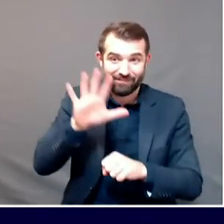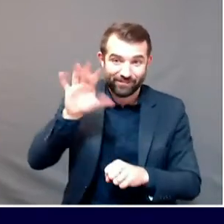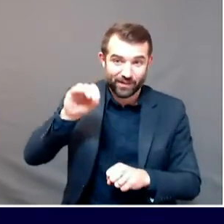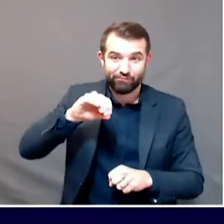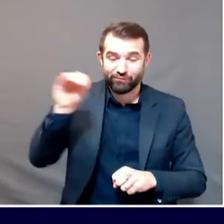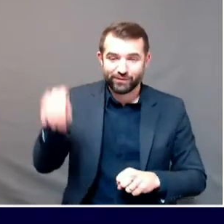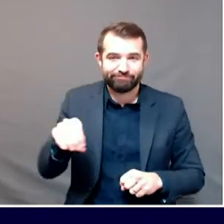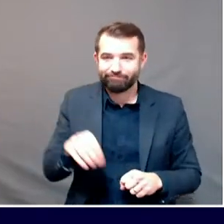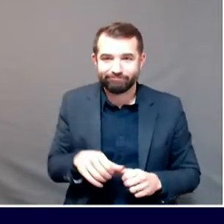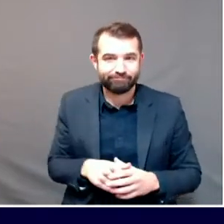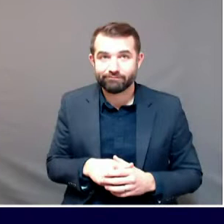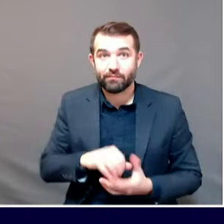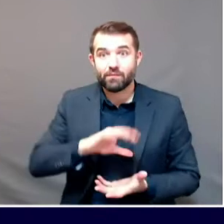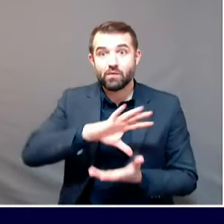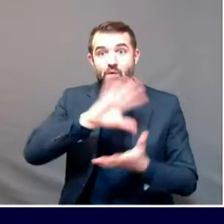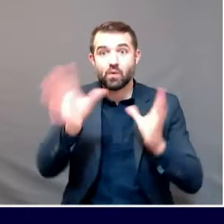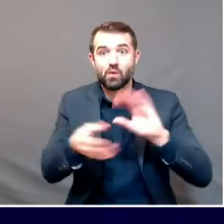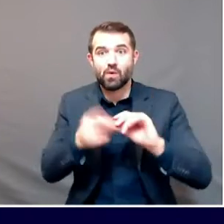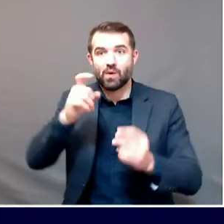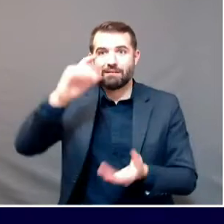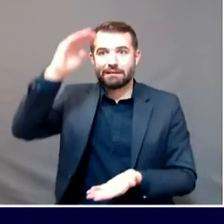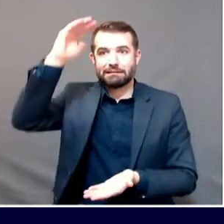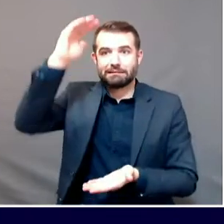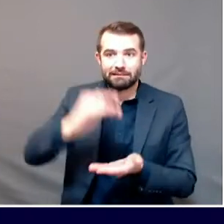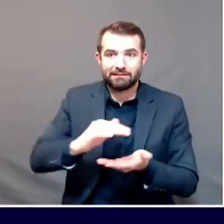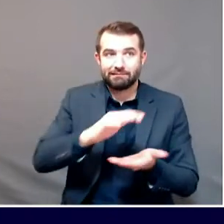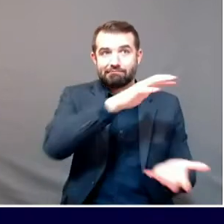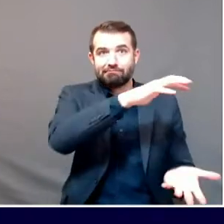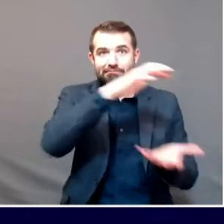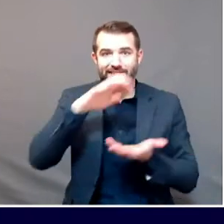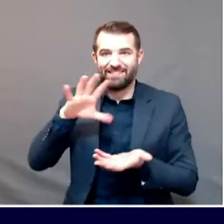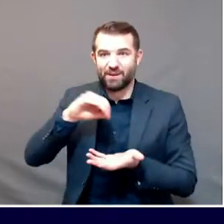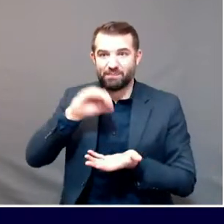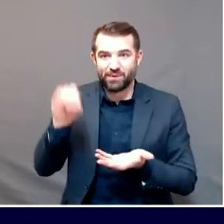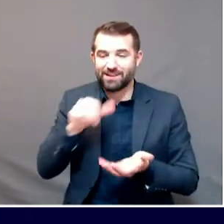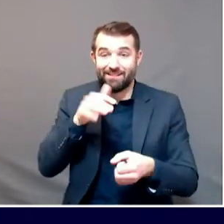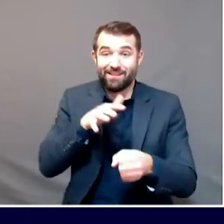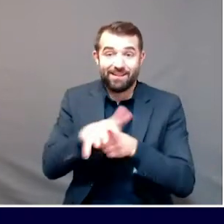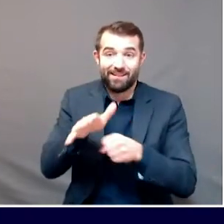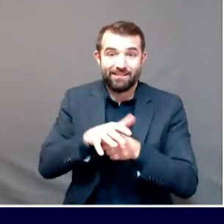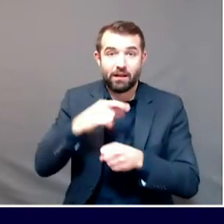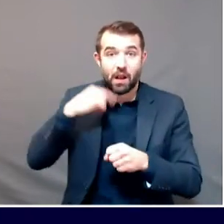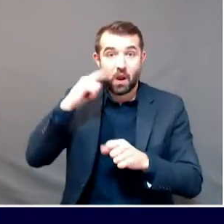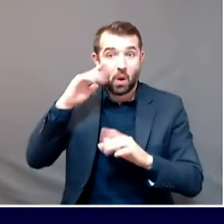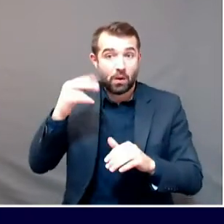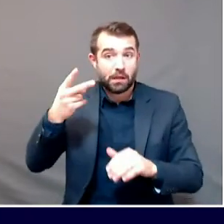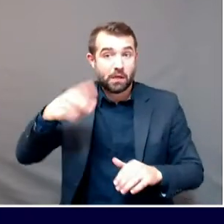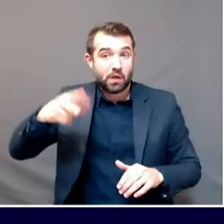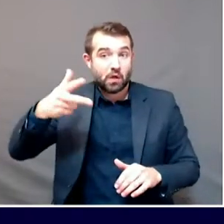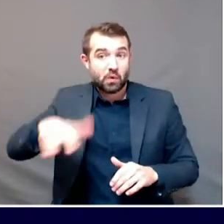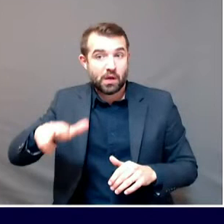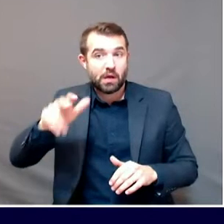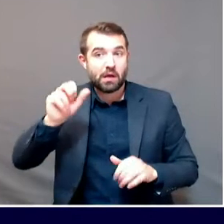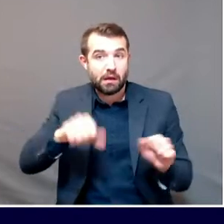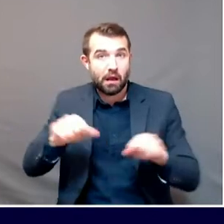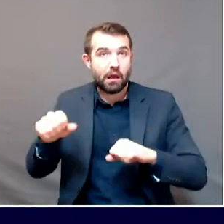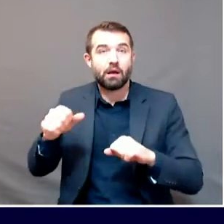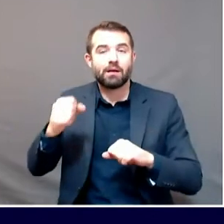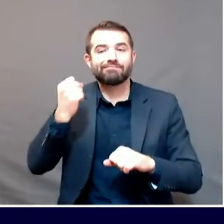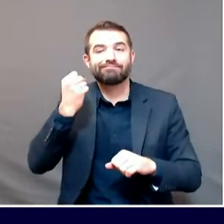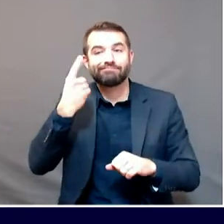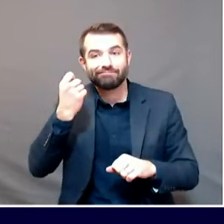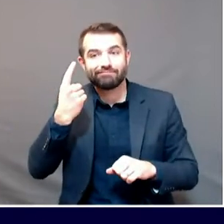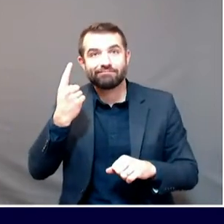week, we will be able to activate it, although I can't promise that because we have not been given an estimate for that subsequent week.